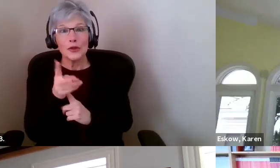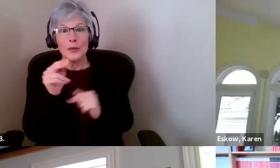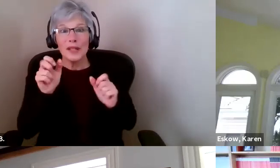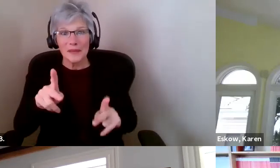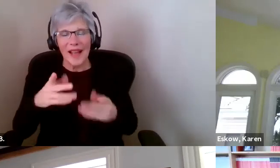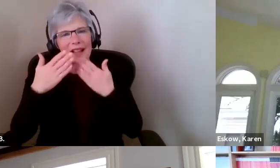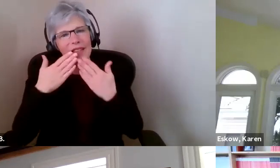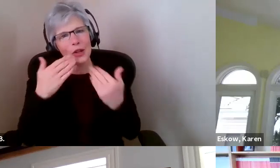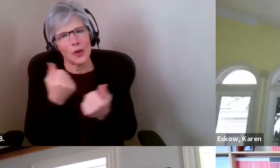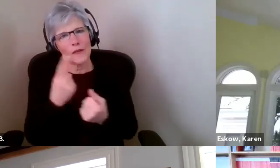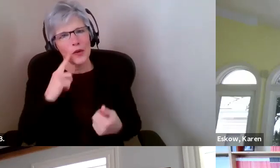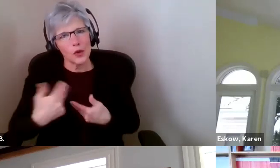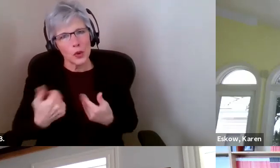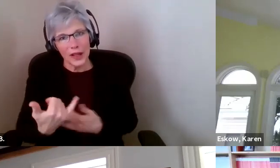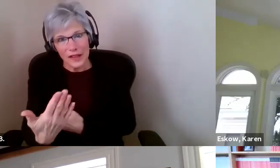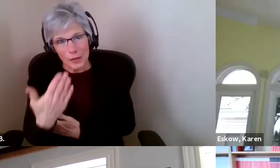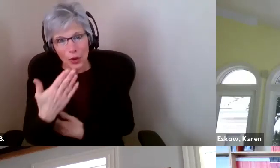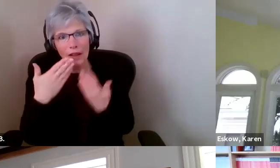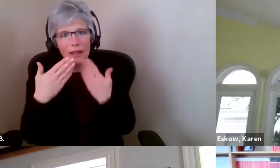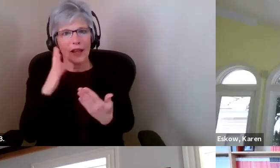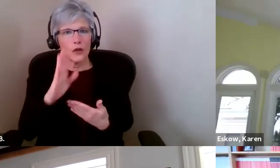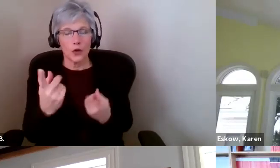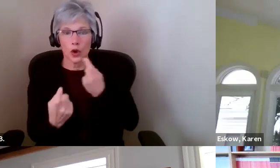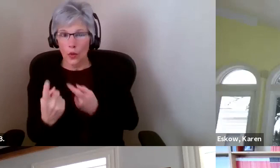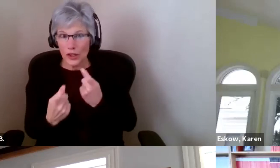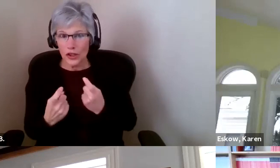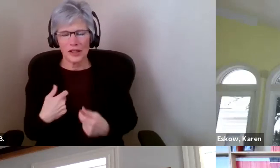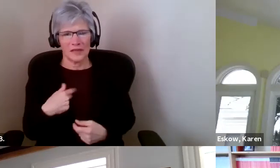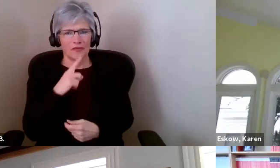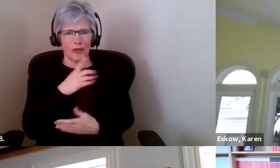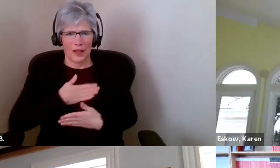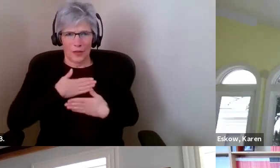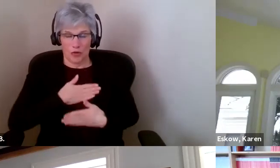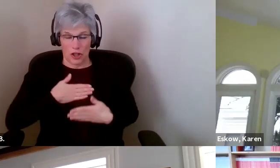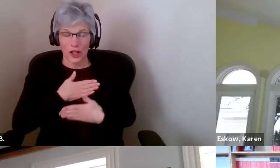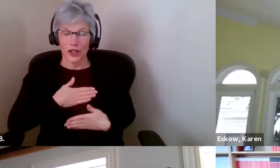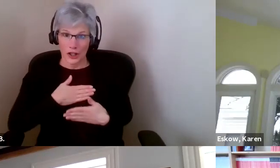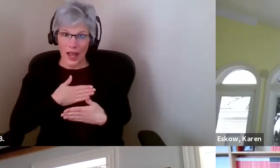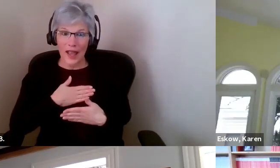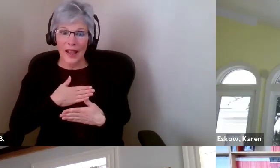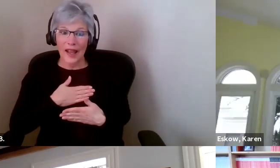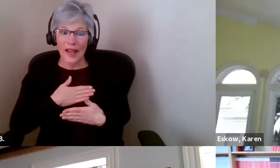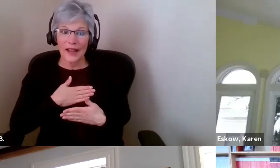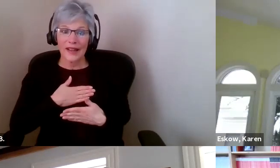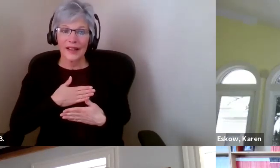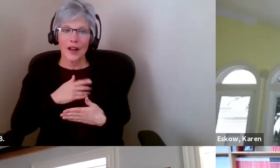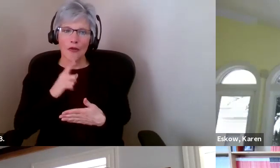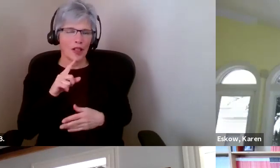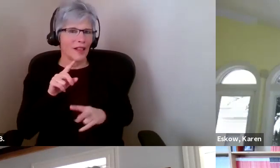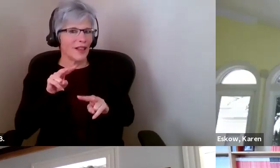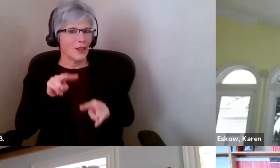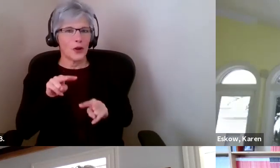for joining this morning, for your questions. Very much appreciate that. And I look forward to seeing whoever's going to